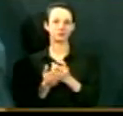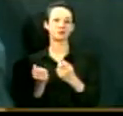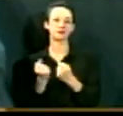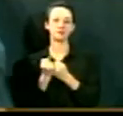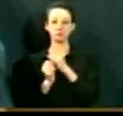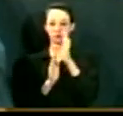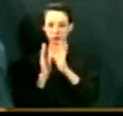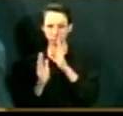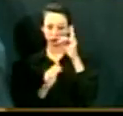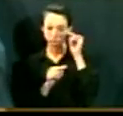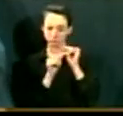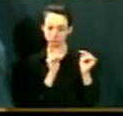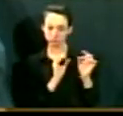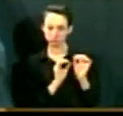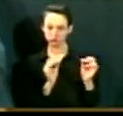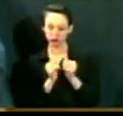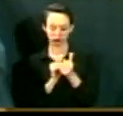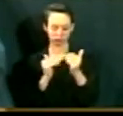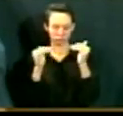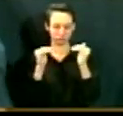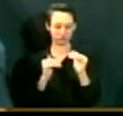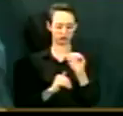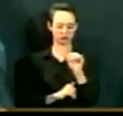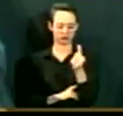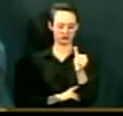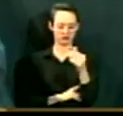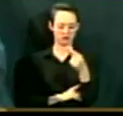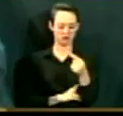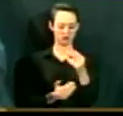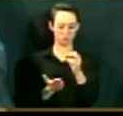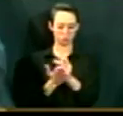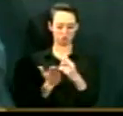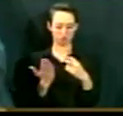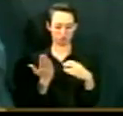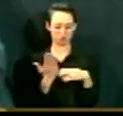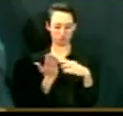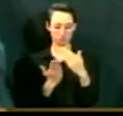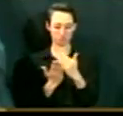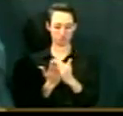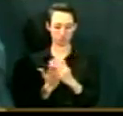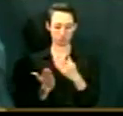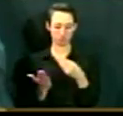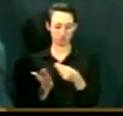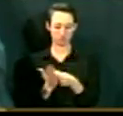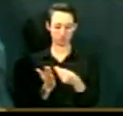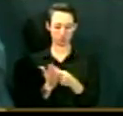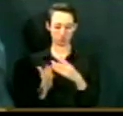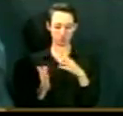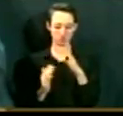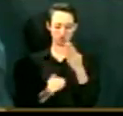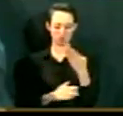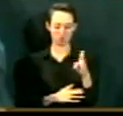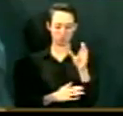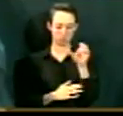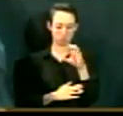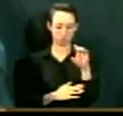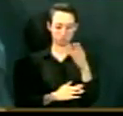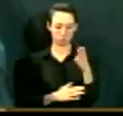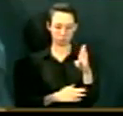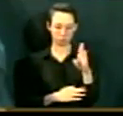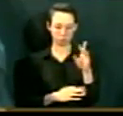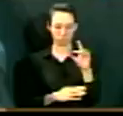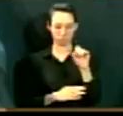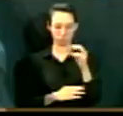opposed? Motion carries. 10G, approve receipt of funds from a Blue Cross Blue Shield of Tennessee Health Foundation Naloxone